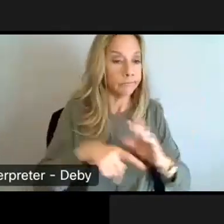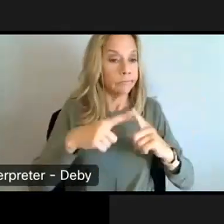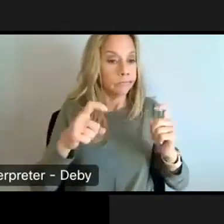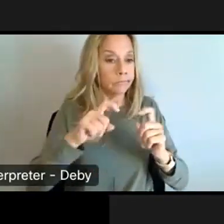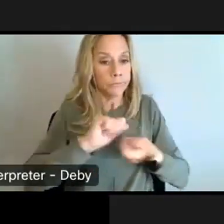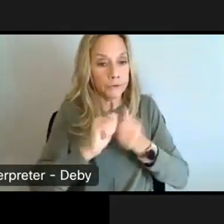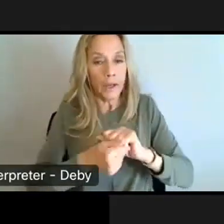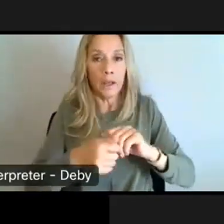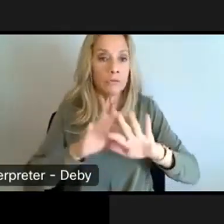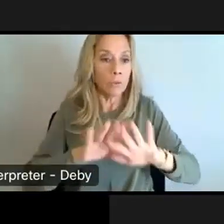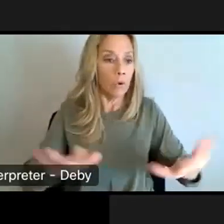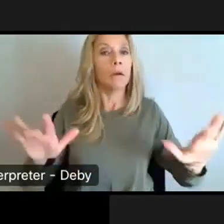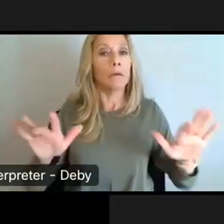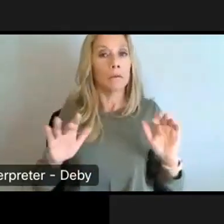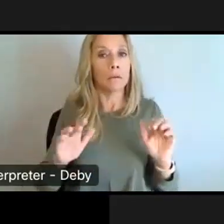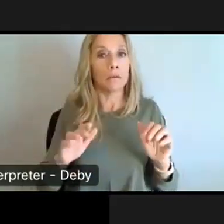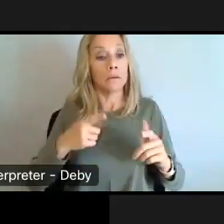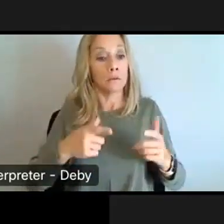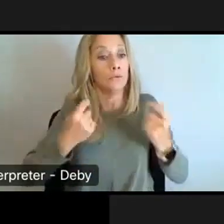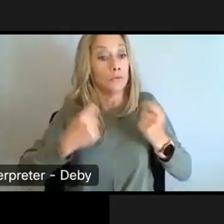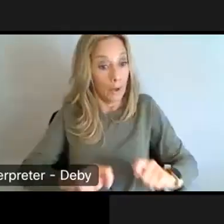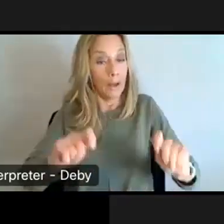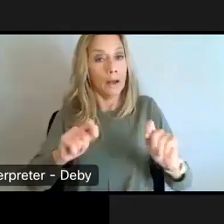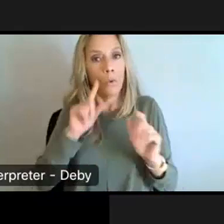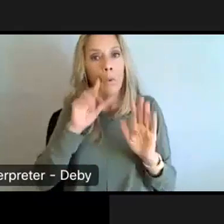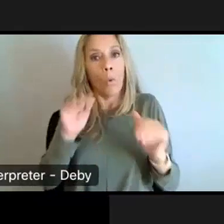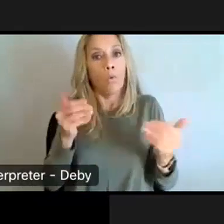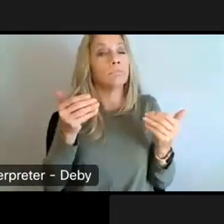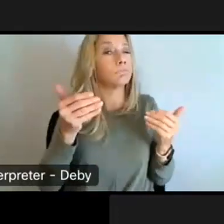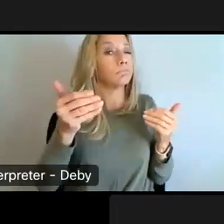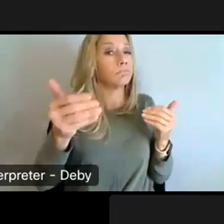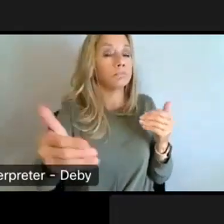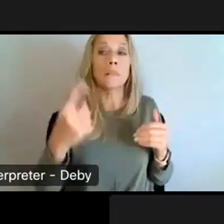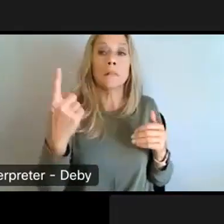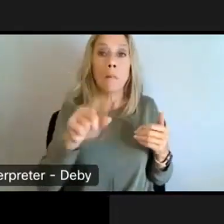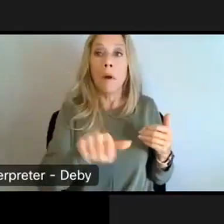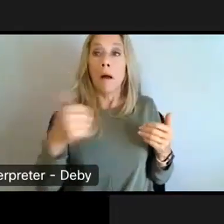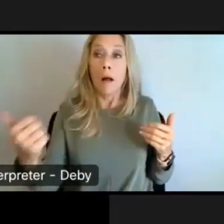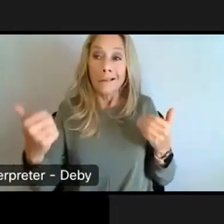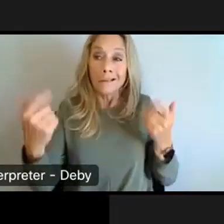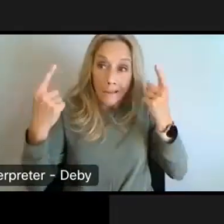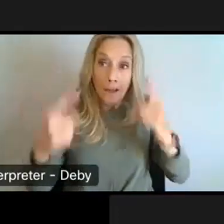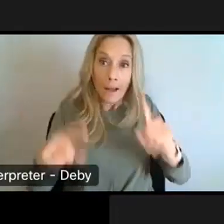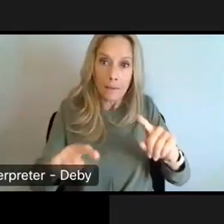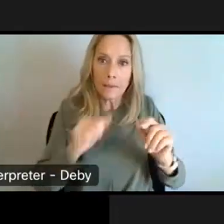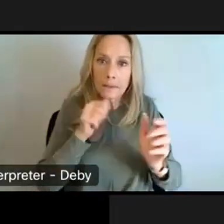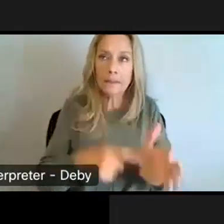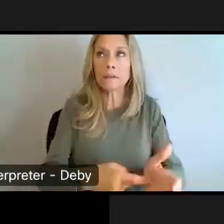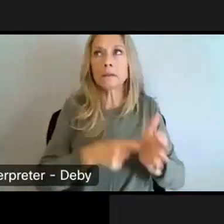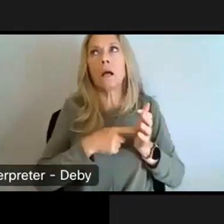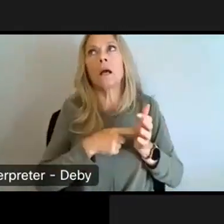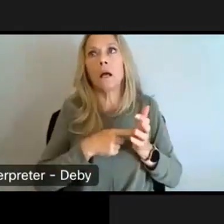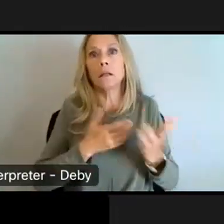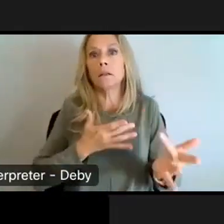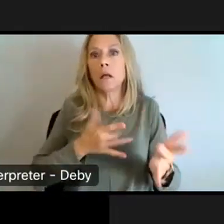to fix those deficiencies, then hopefully down the road when something else comes up, that it doesn't take as long for them to make